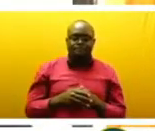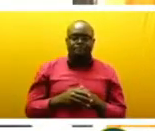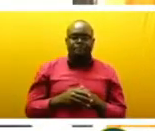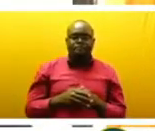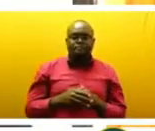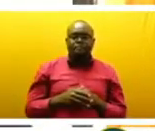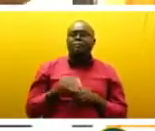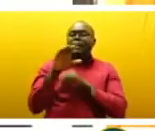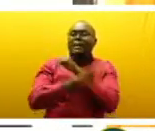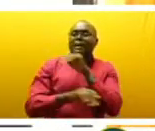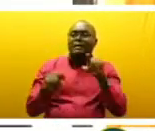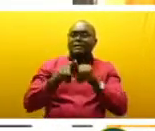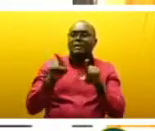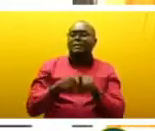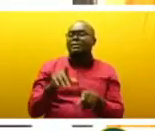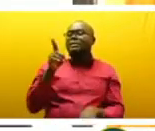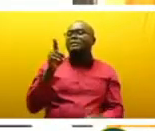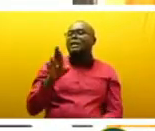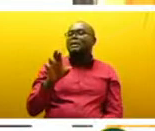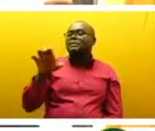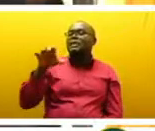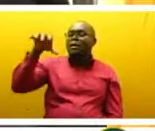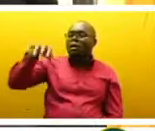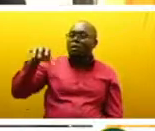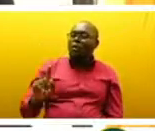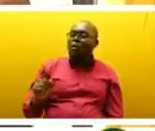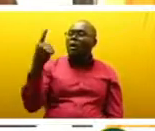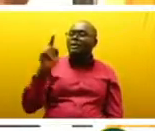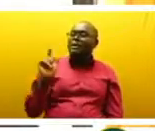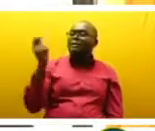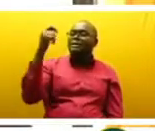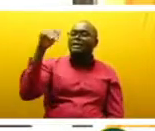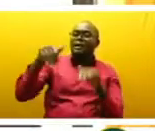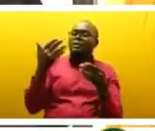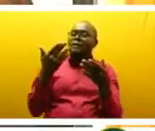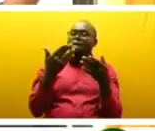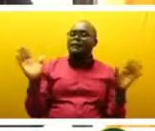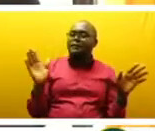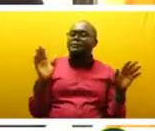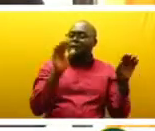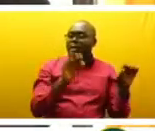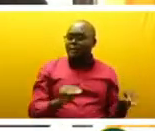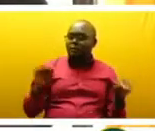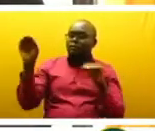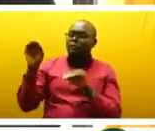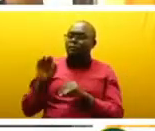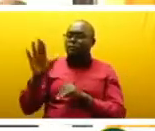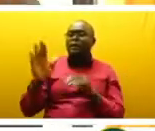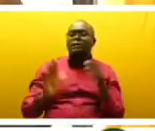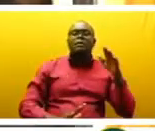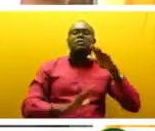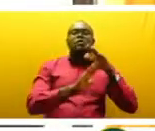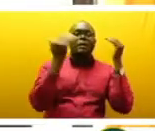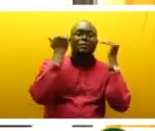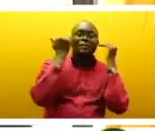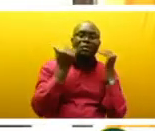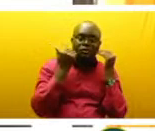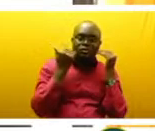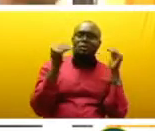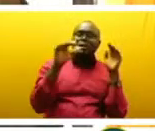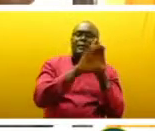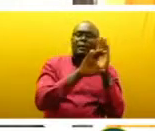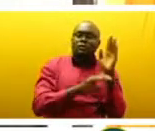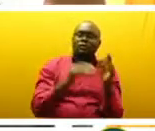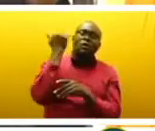In countries like DRC, once a presidential election is concluded, it goes to their Supreme Court, the Constitutional Court,